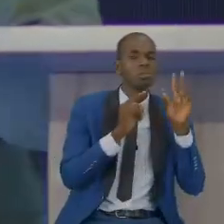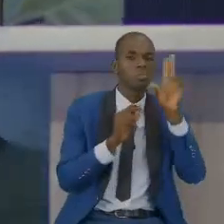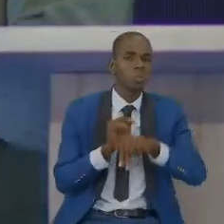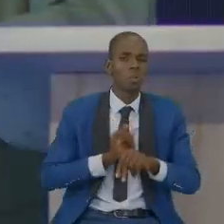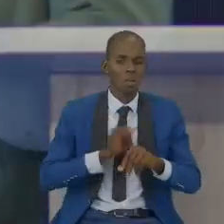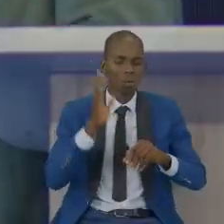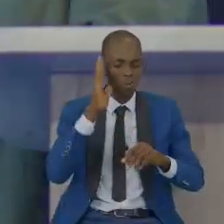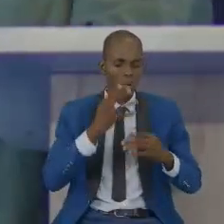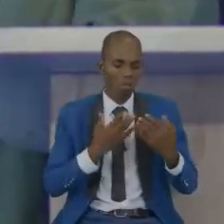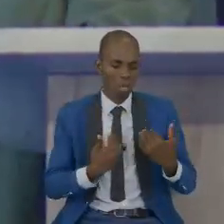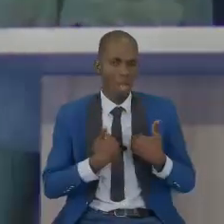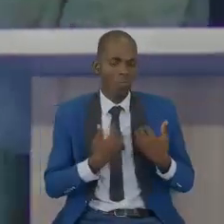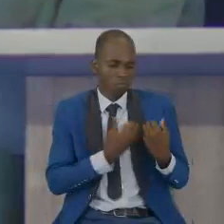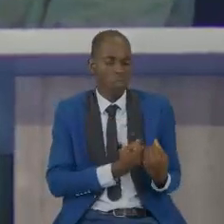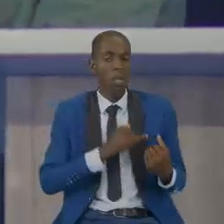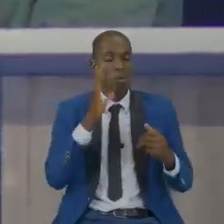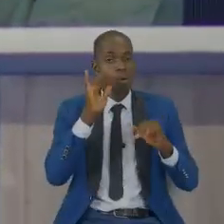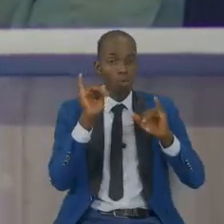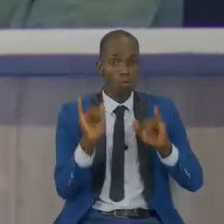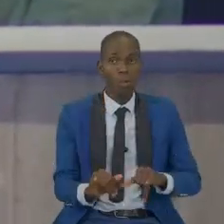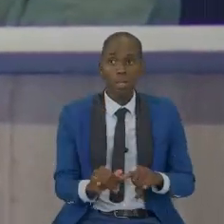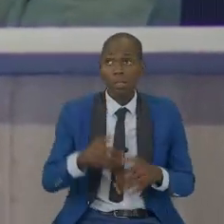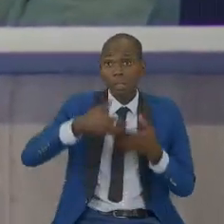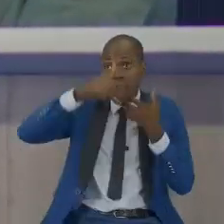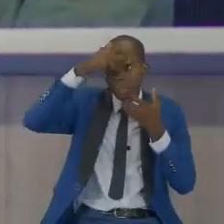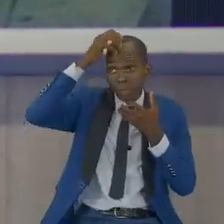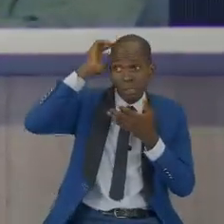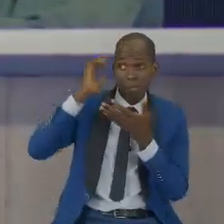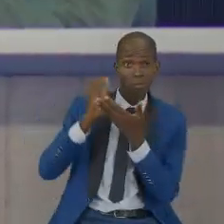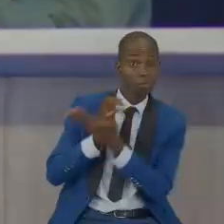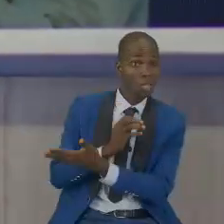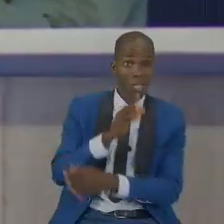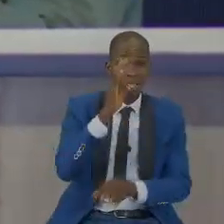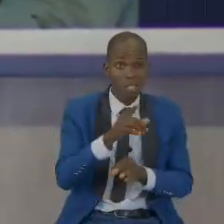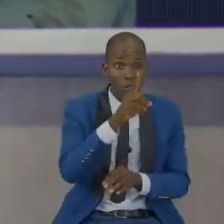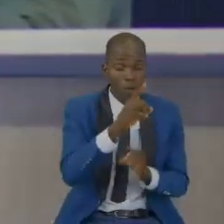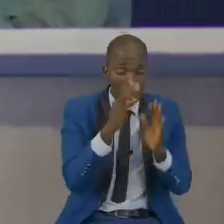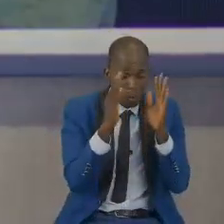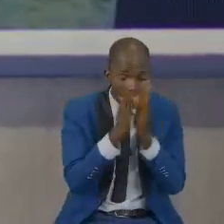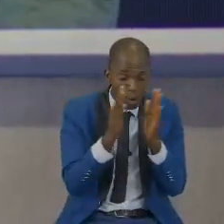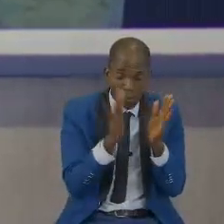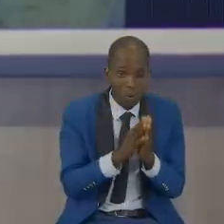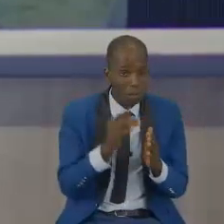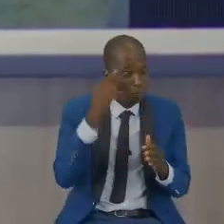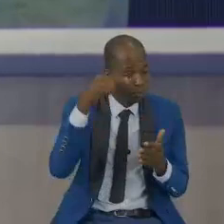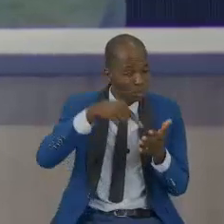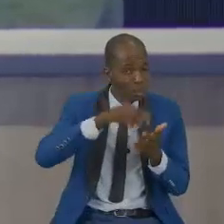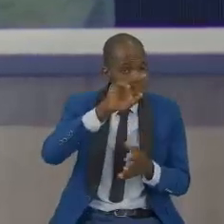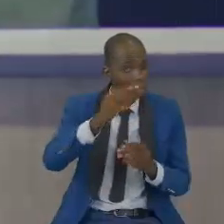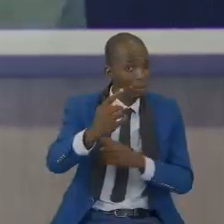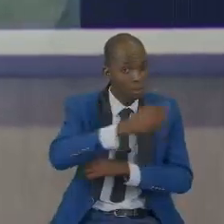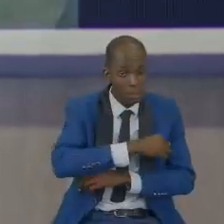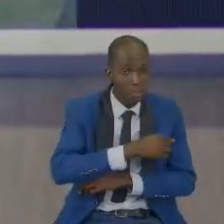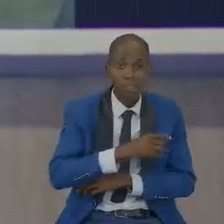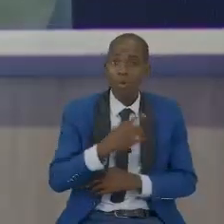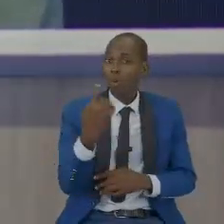Look at the lion's den. If you pray all these 30 days except to the